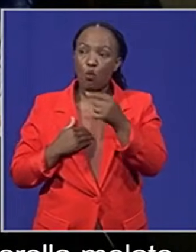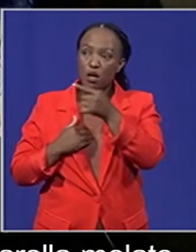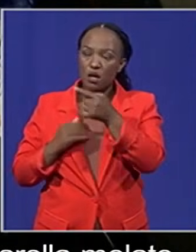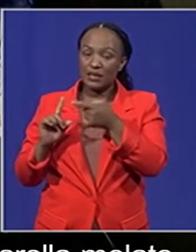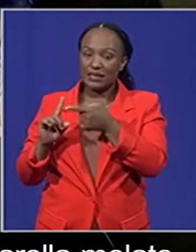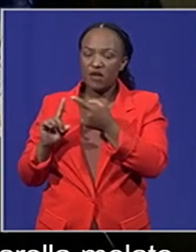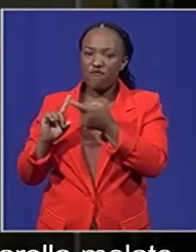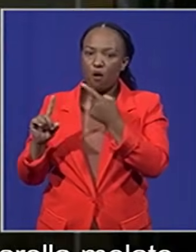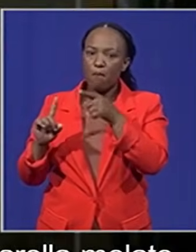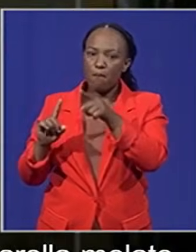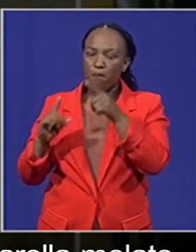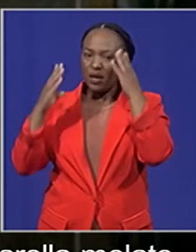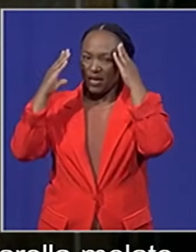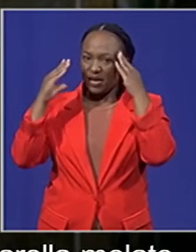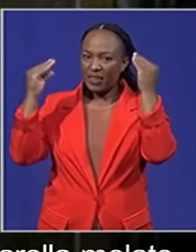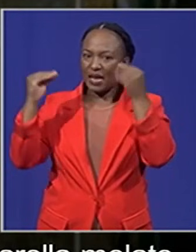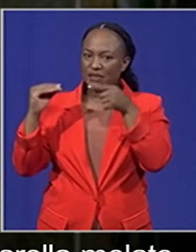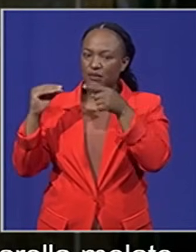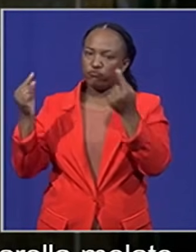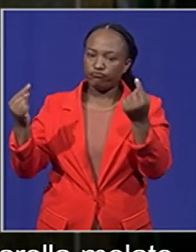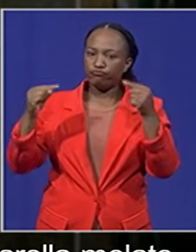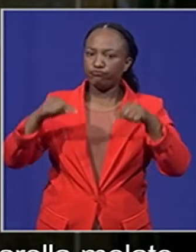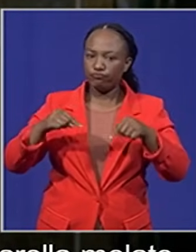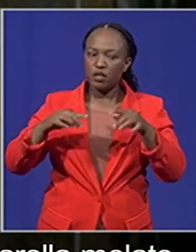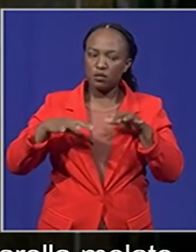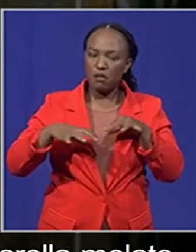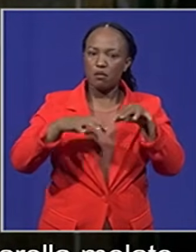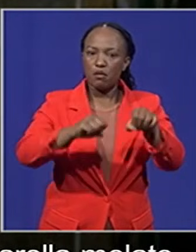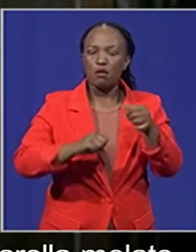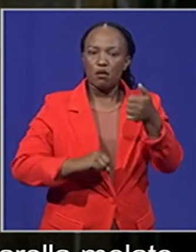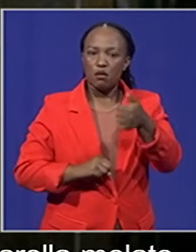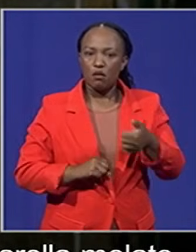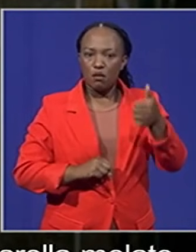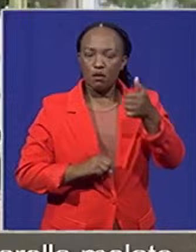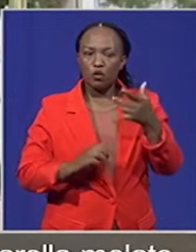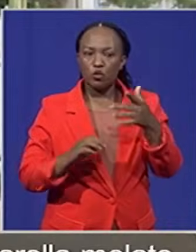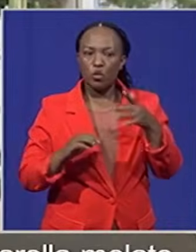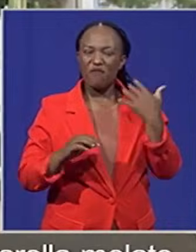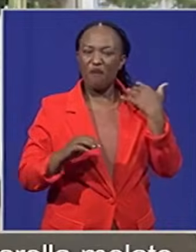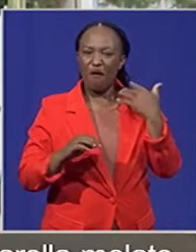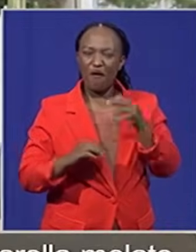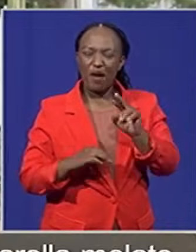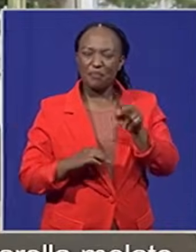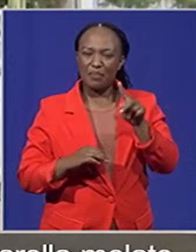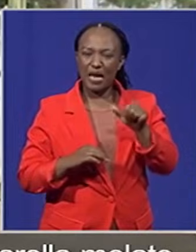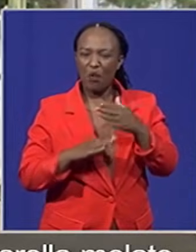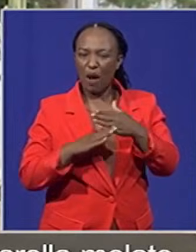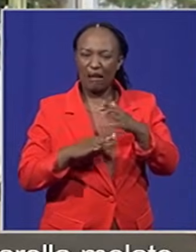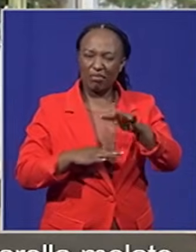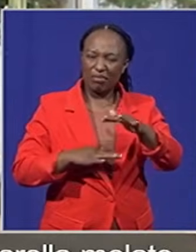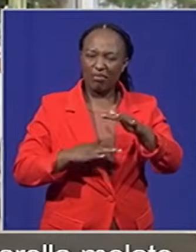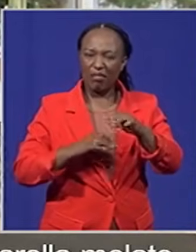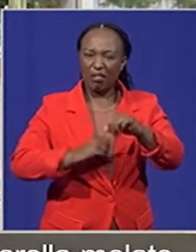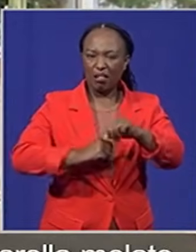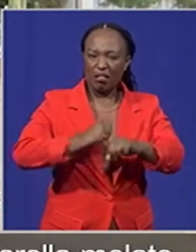ka nako e tsholofelo e neng ya nna teng ka ga gore o tla netefatsa tolamo ya setheo se se neng se sa dire sentle ka ntlha ya itshunyo